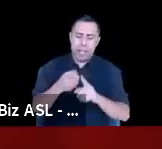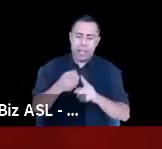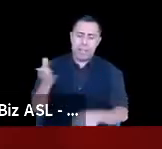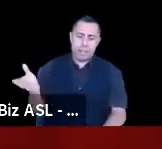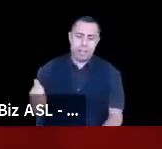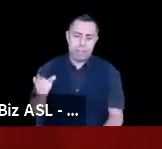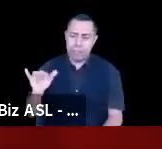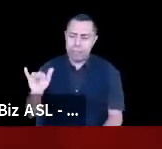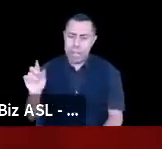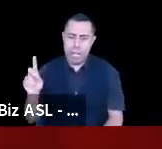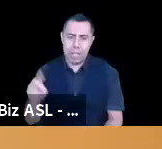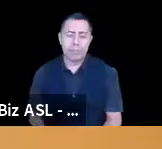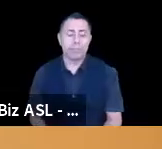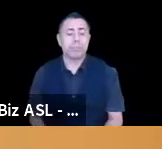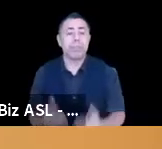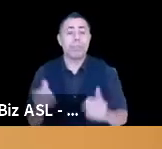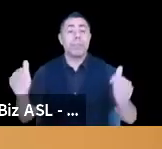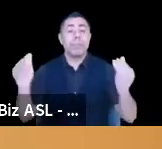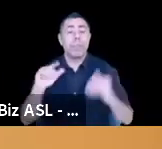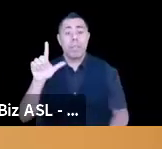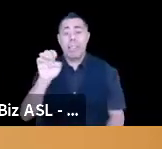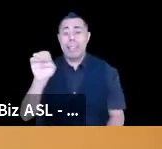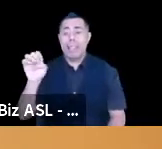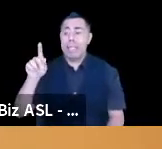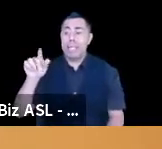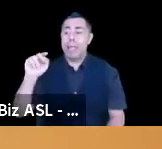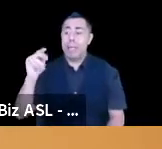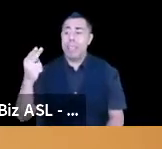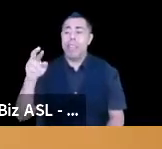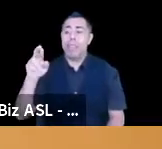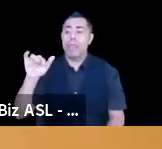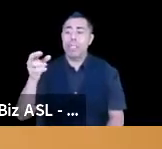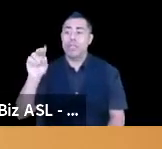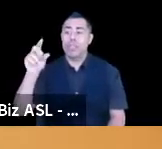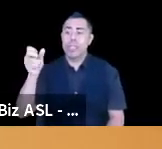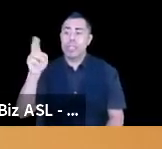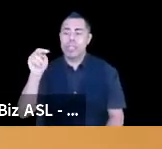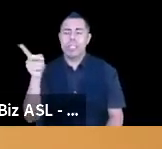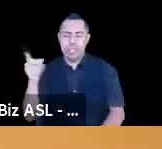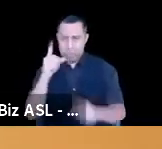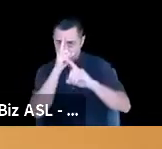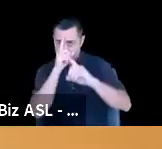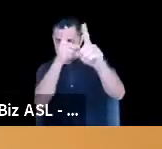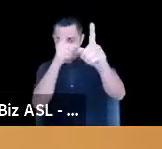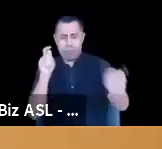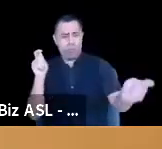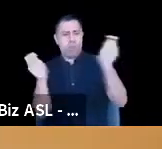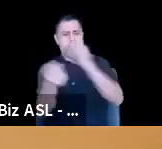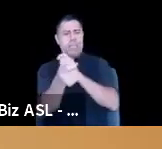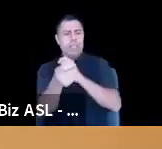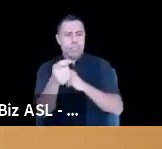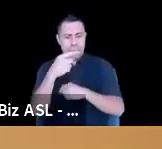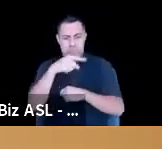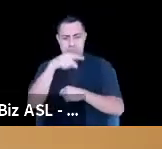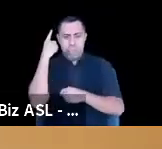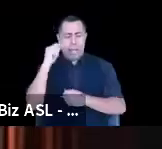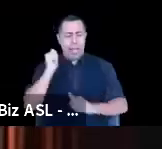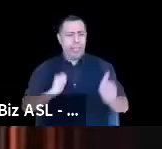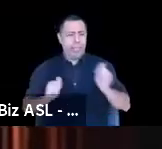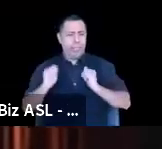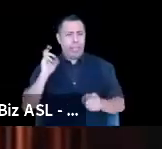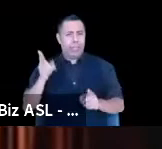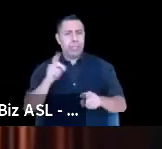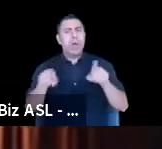Lee Kenneth Richardson set out to alter the course of not just Black theater history, but American theater history.